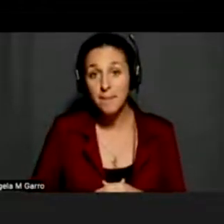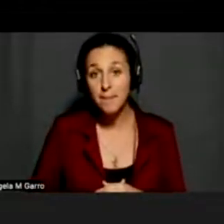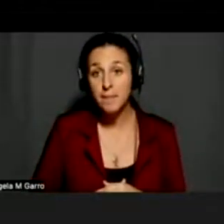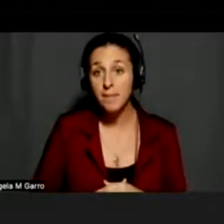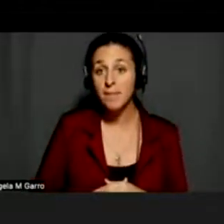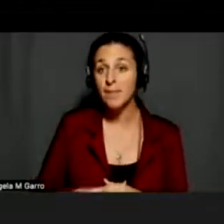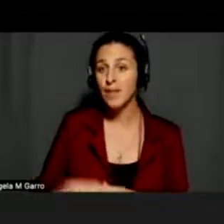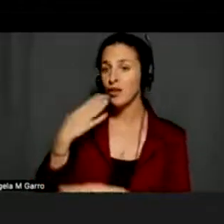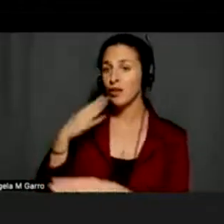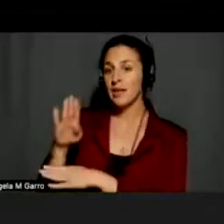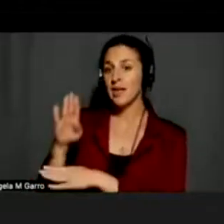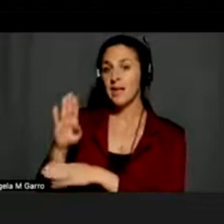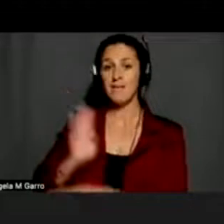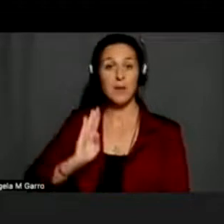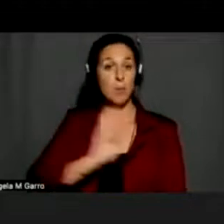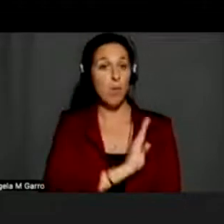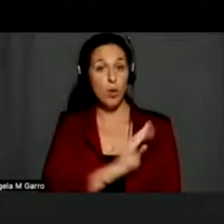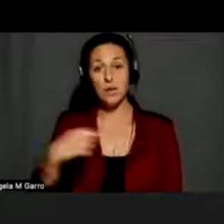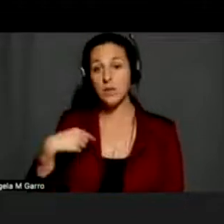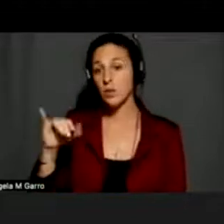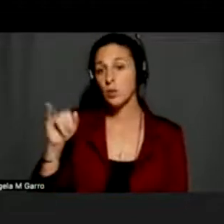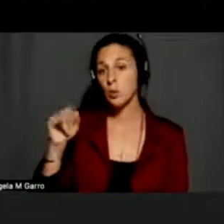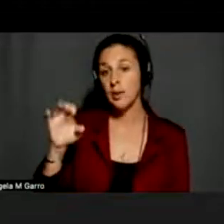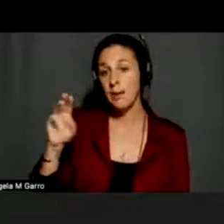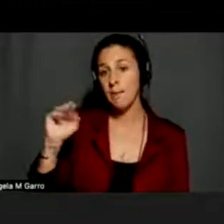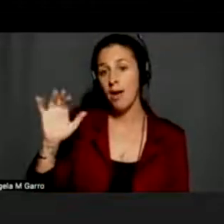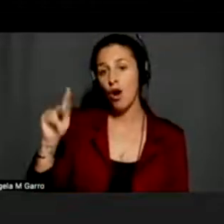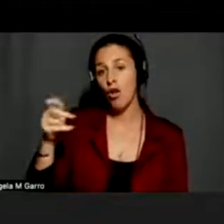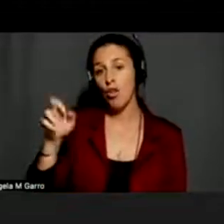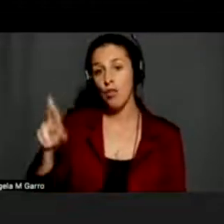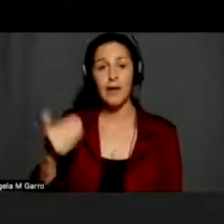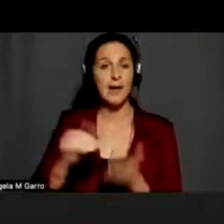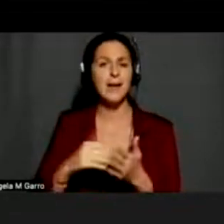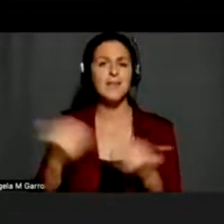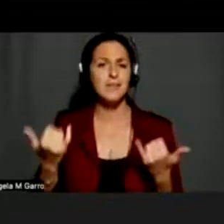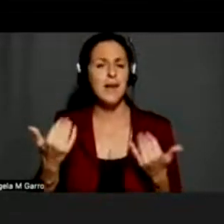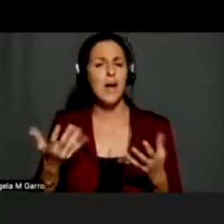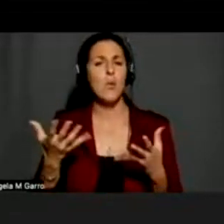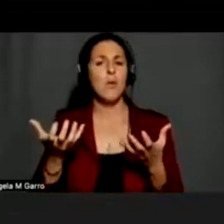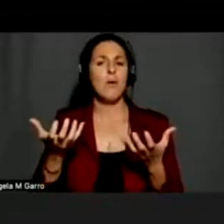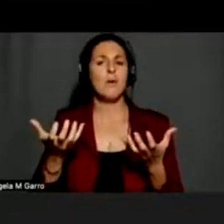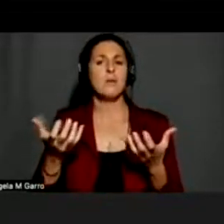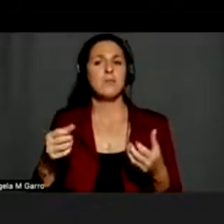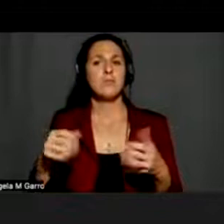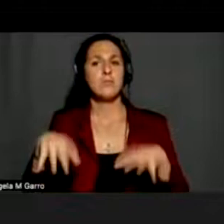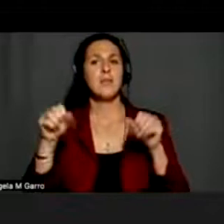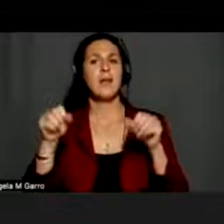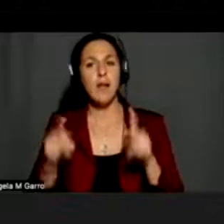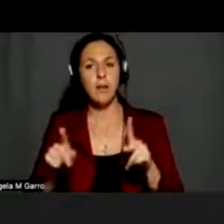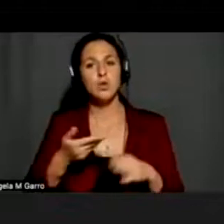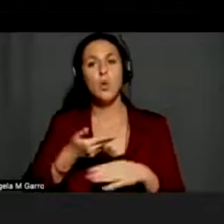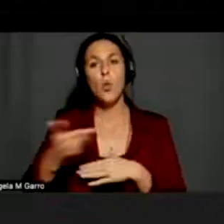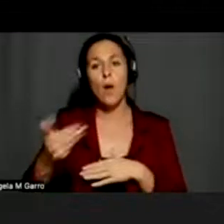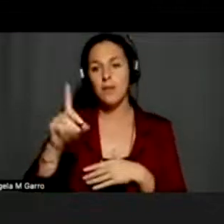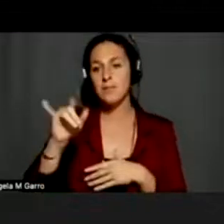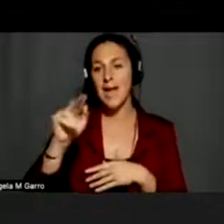Good evening, board. I'm Julie MacArthur again. I just wanted to take the opportunity to welcome Diana